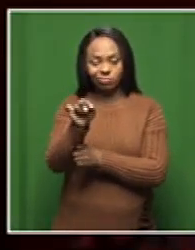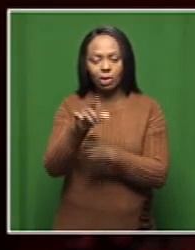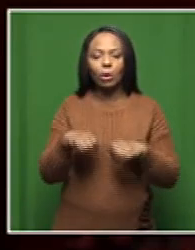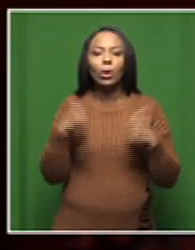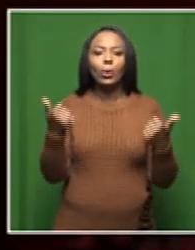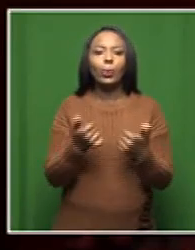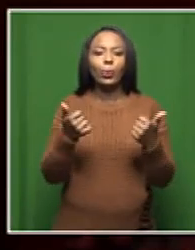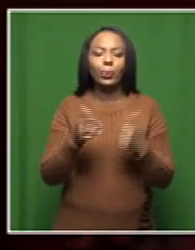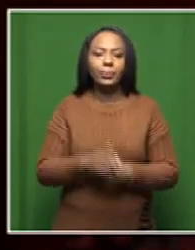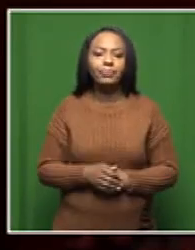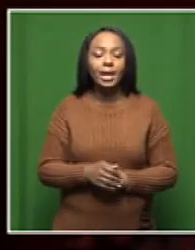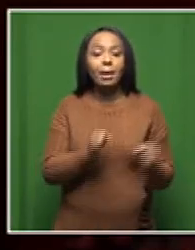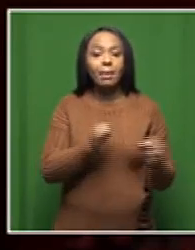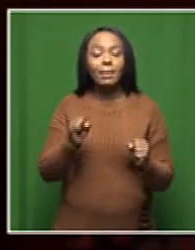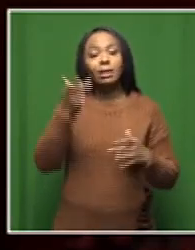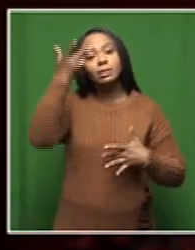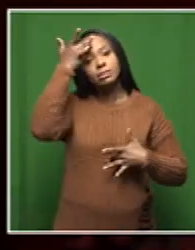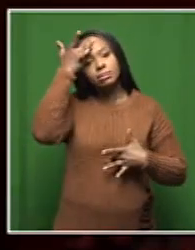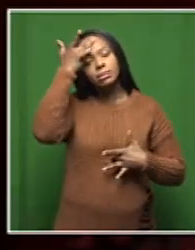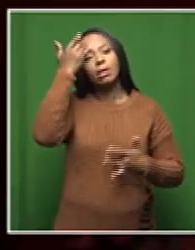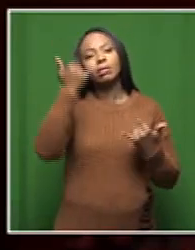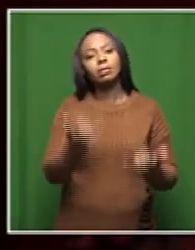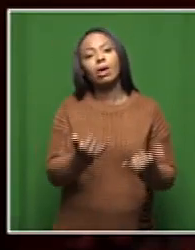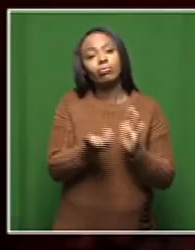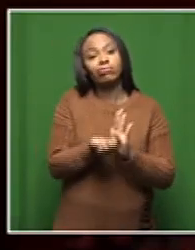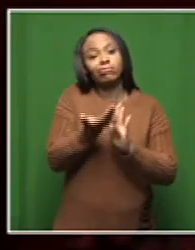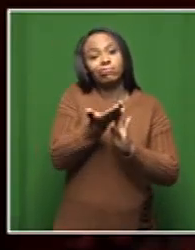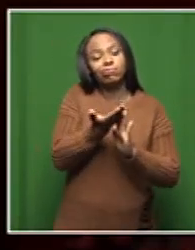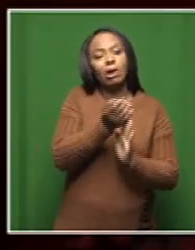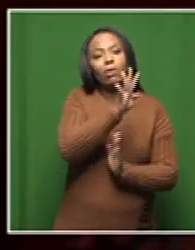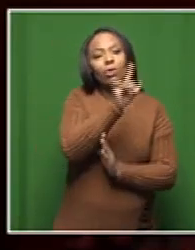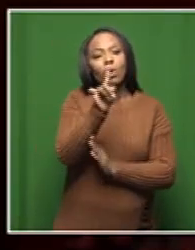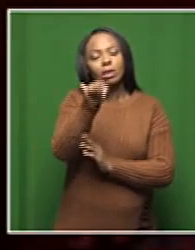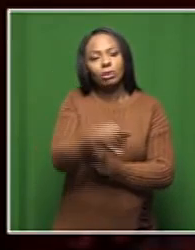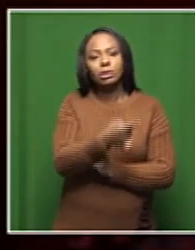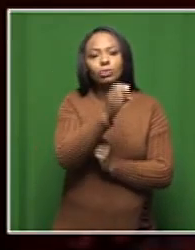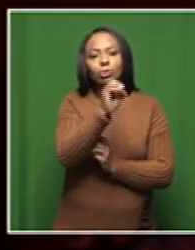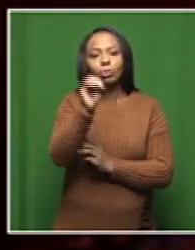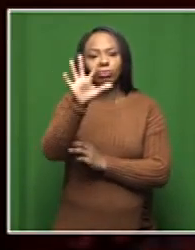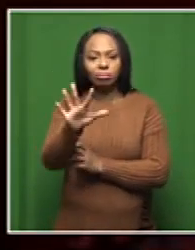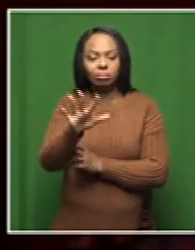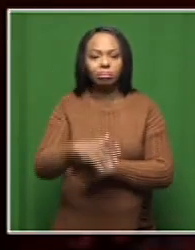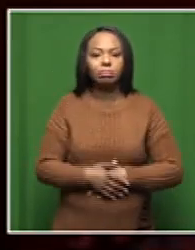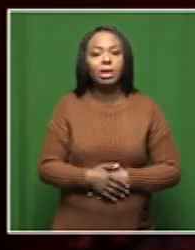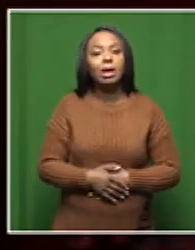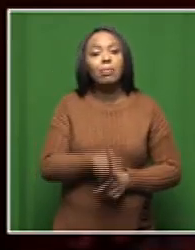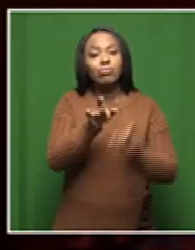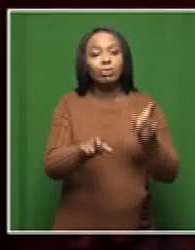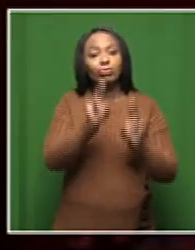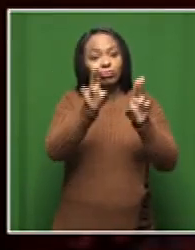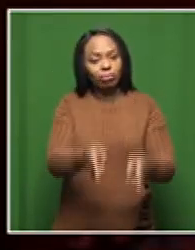1,543,951 cases. Active cases, we are seeing an increase. We are now at 41,005 cases, and